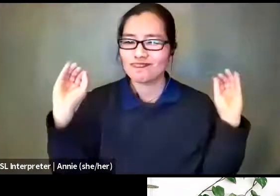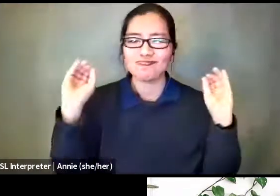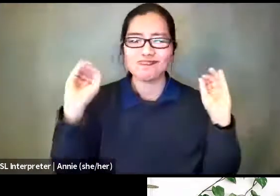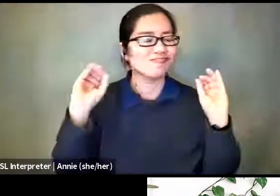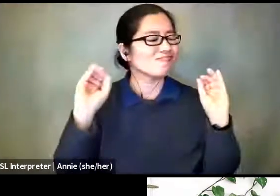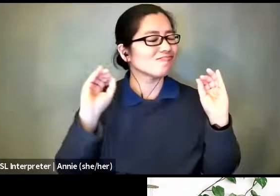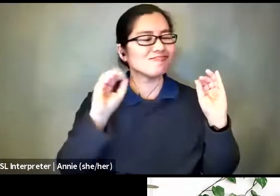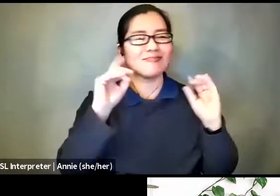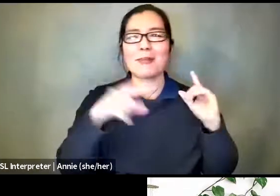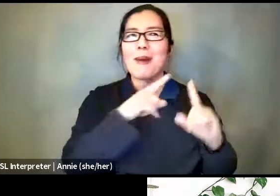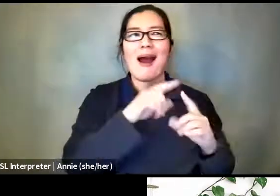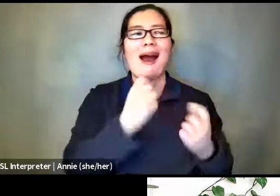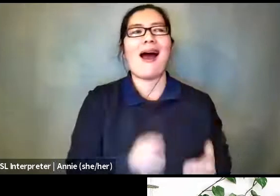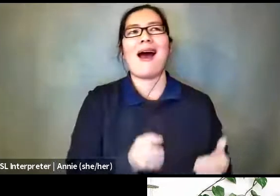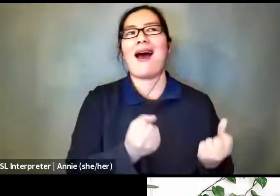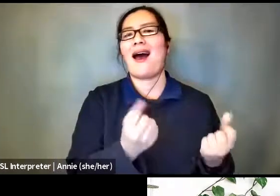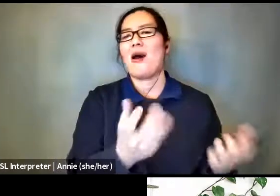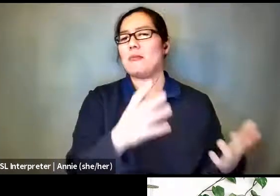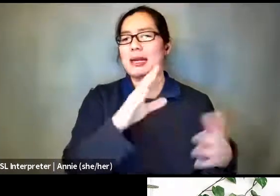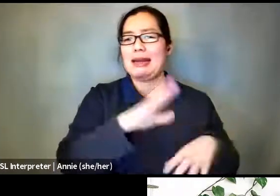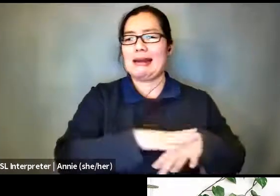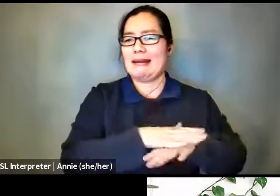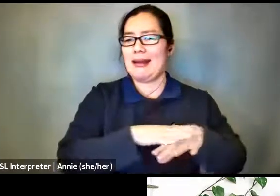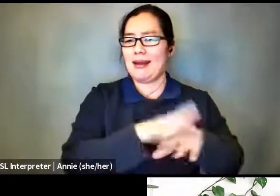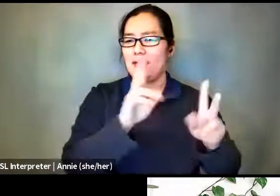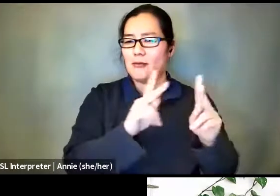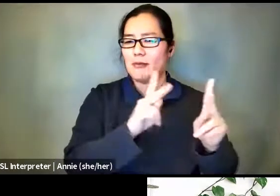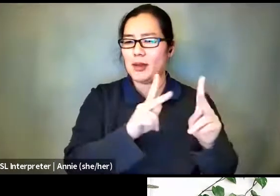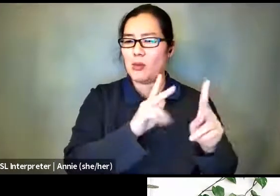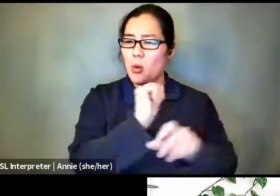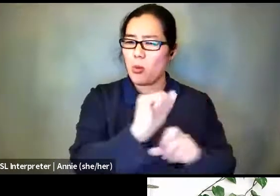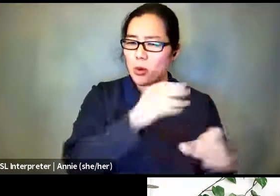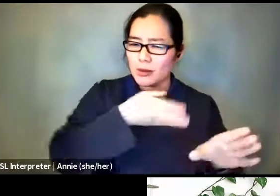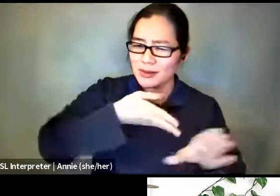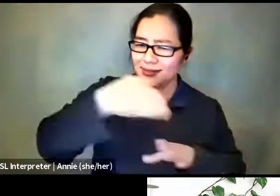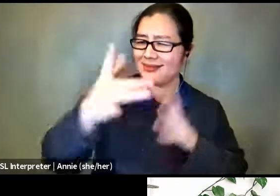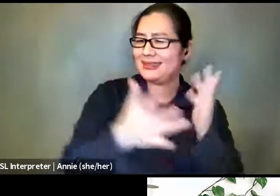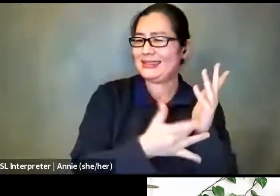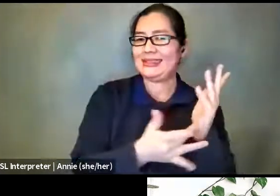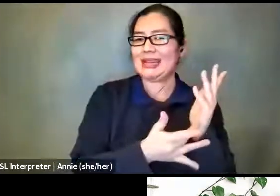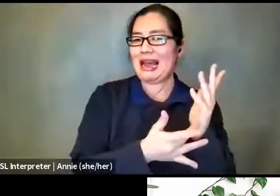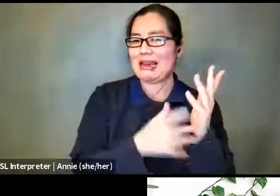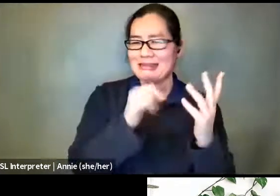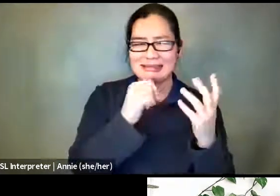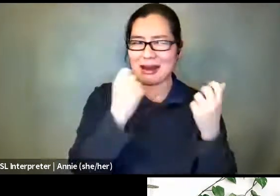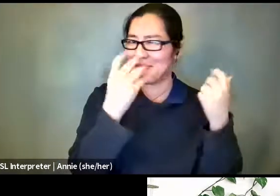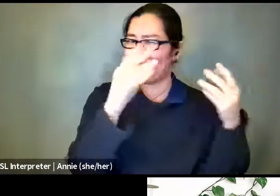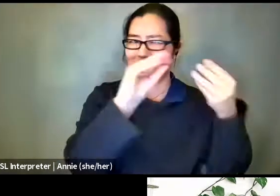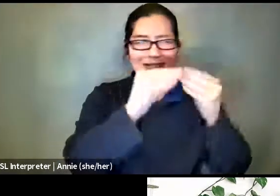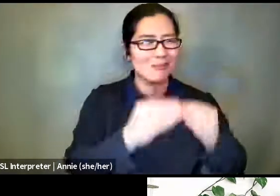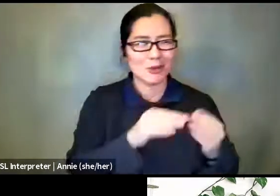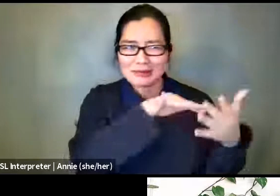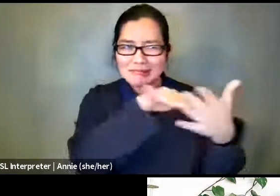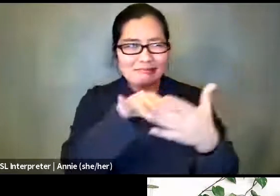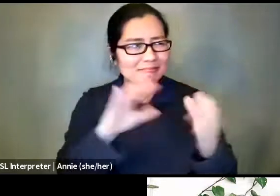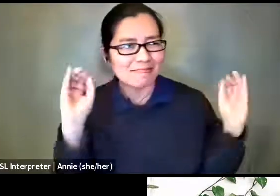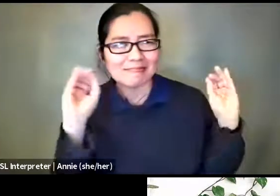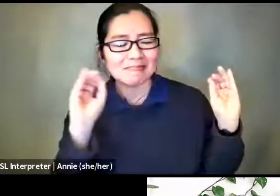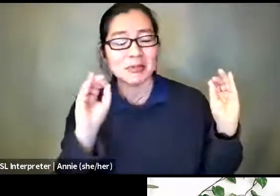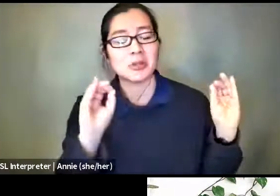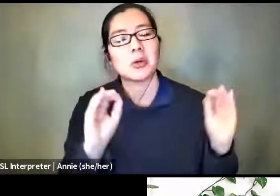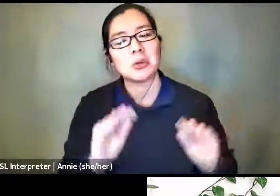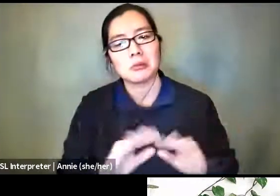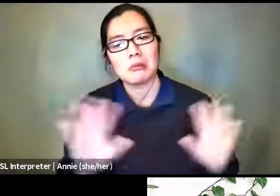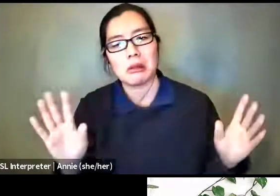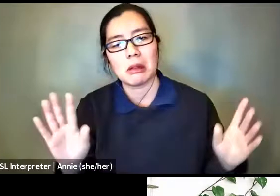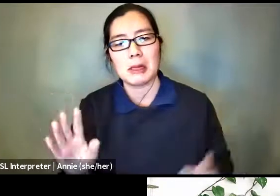many Native people are in tech. It's there's just not a lot of data out there. So obviously very small.